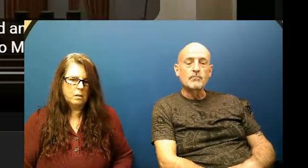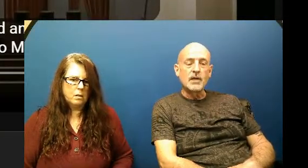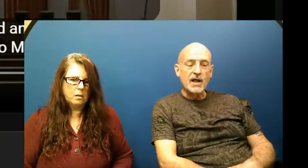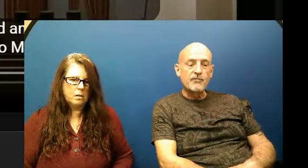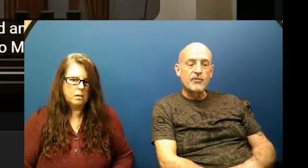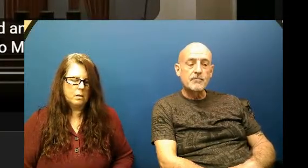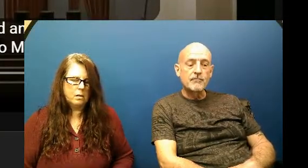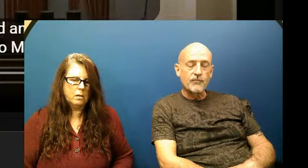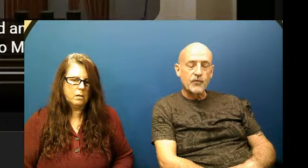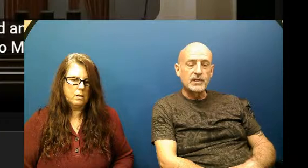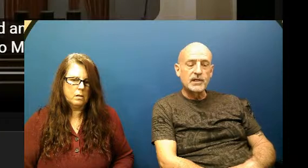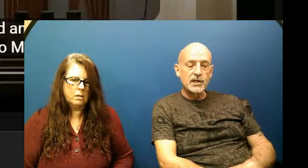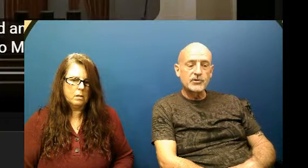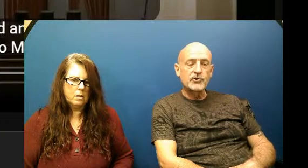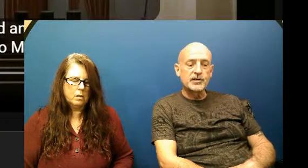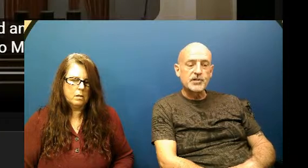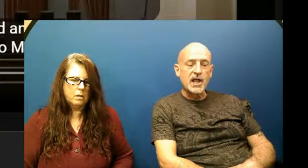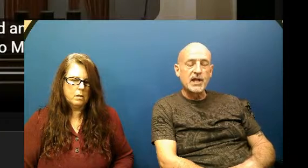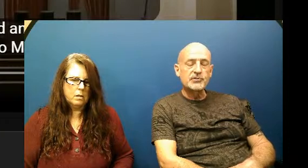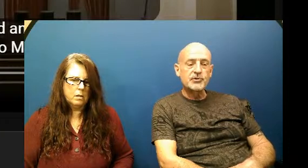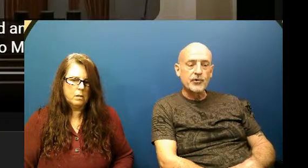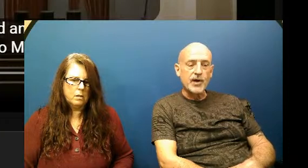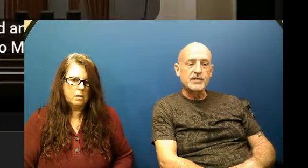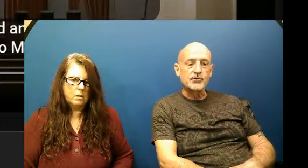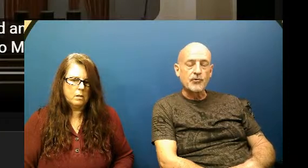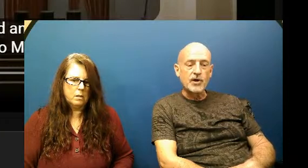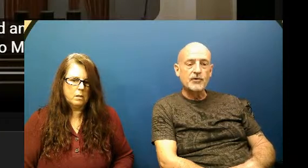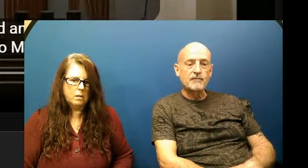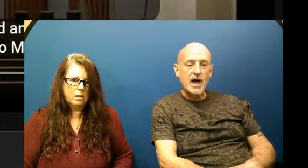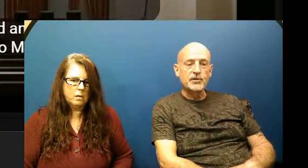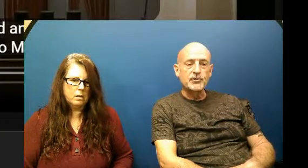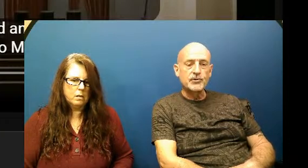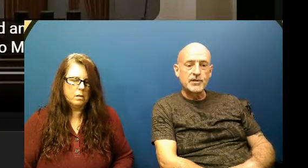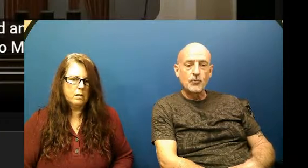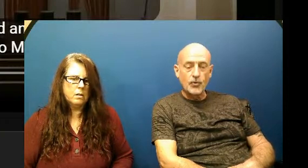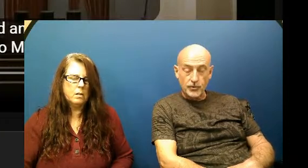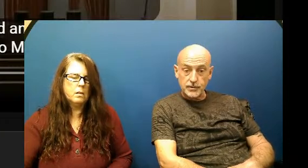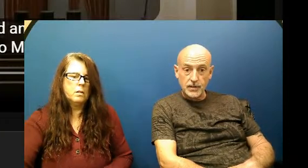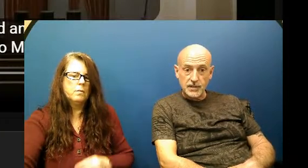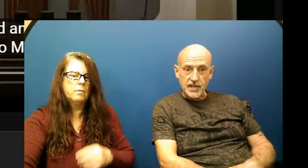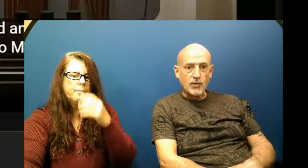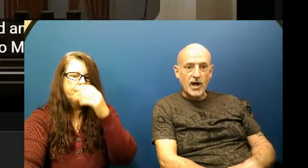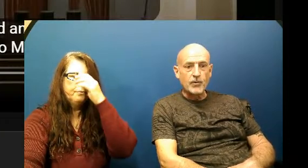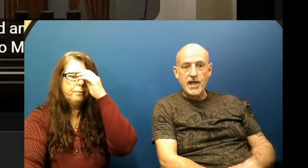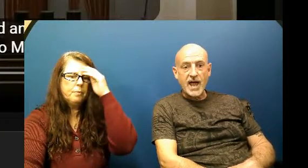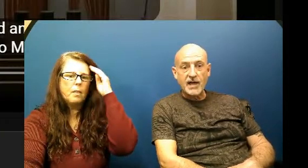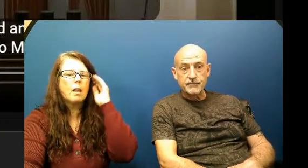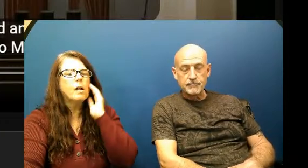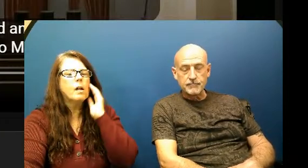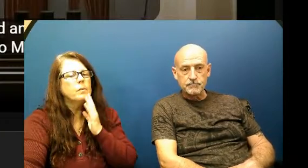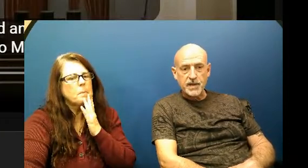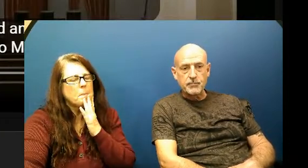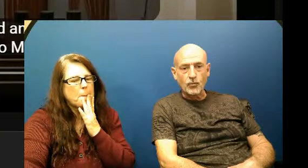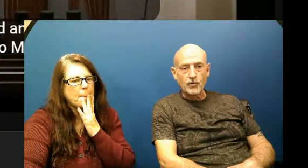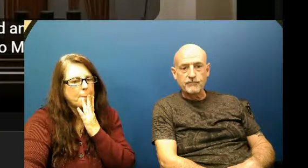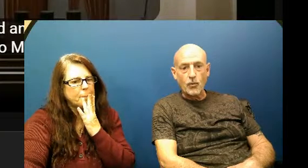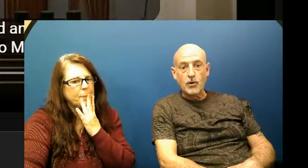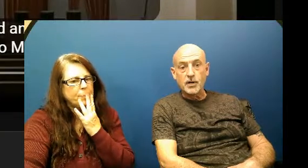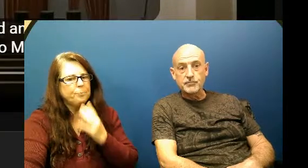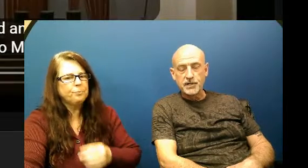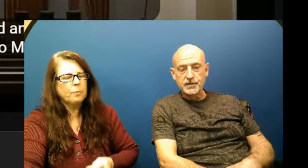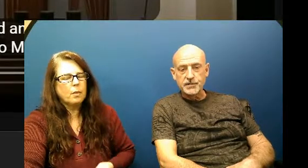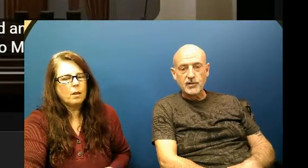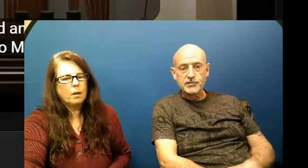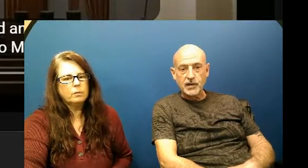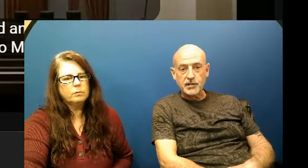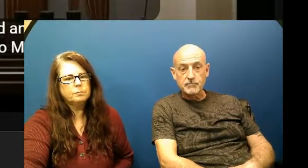So every freely entered exchange creates greater value in the world. That's why we have people with